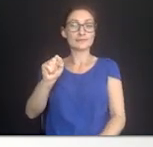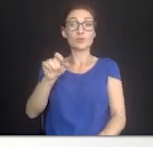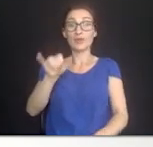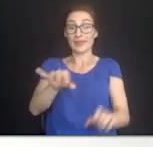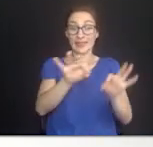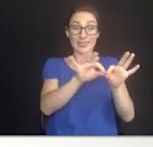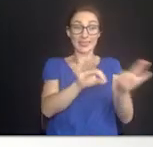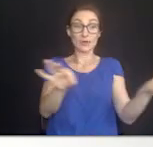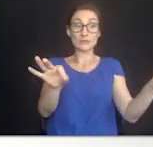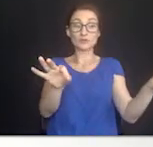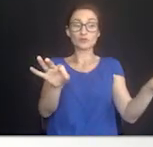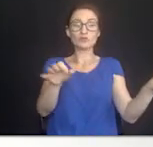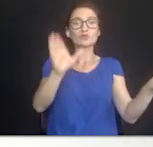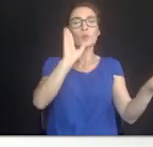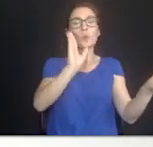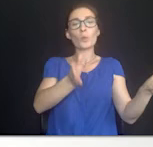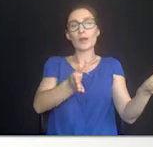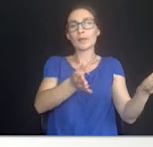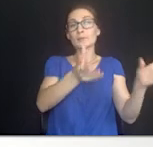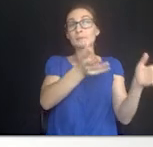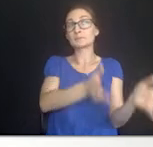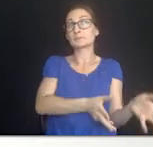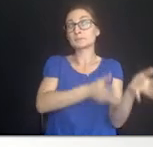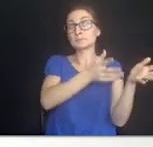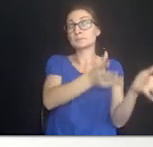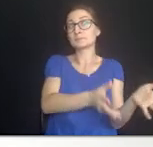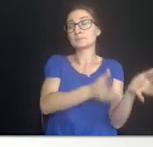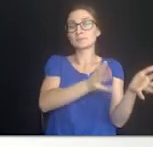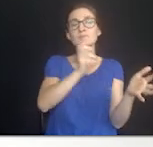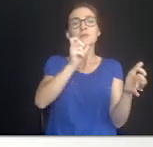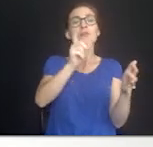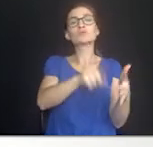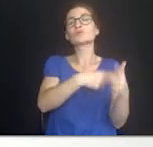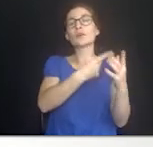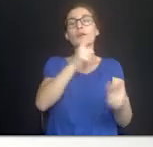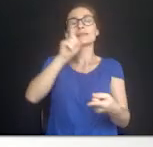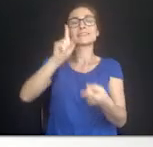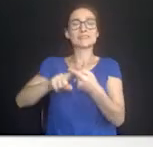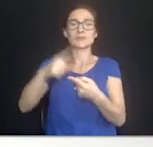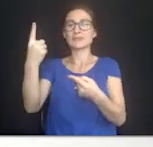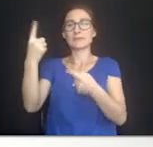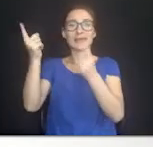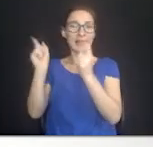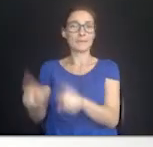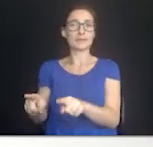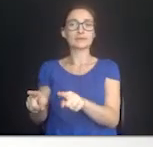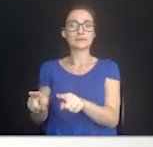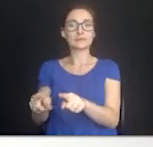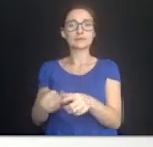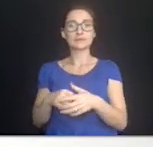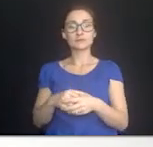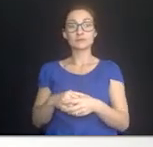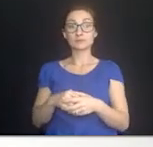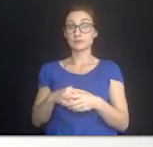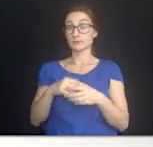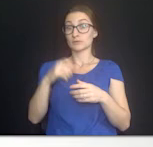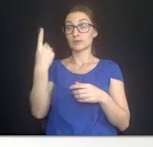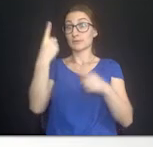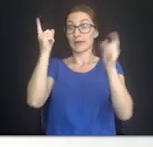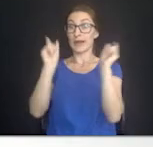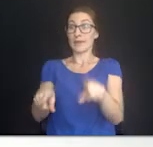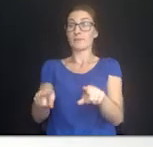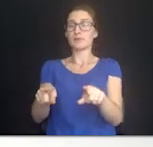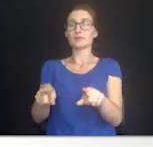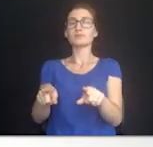shelf ready to go, but it doesn't really come into play until something happens, right? But the moment something happens, it's going to become